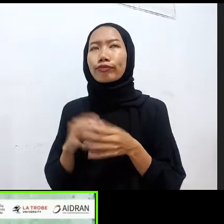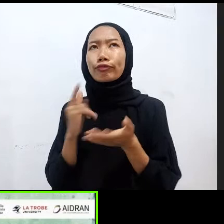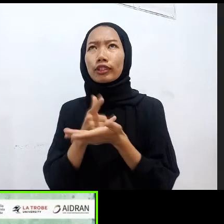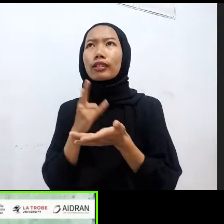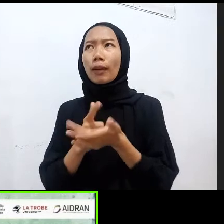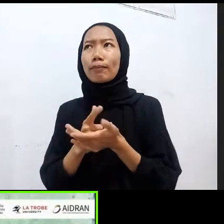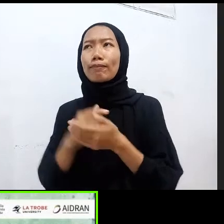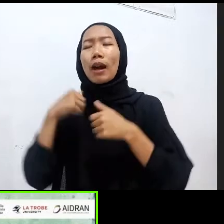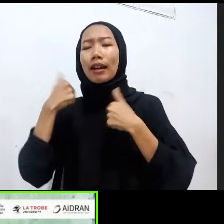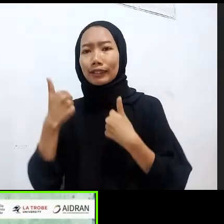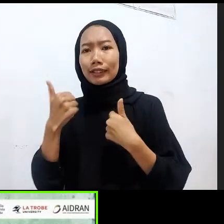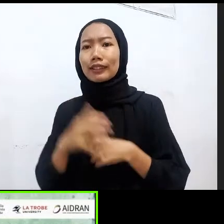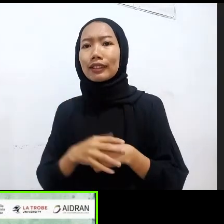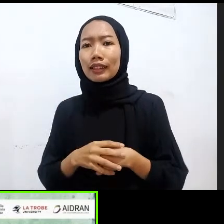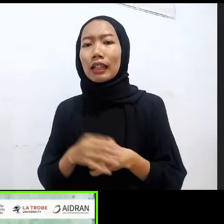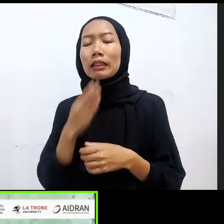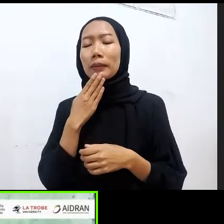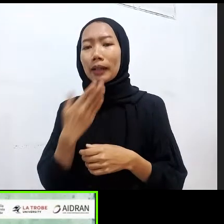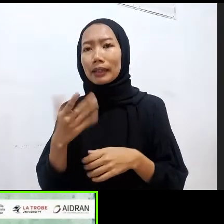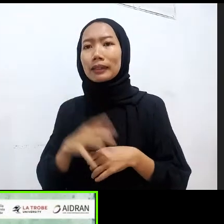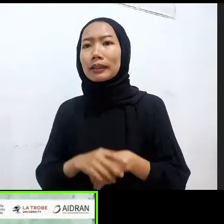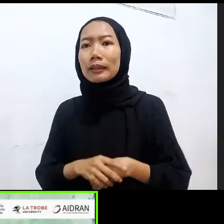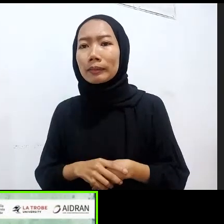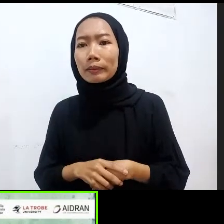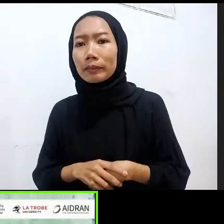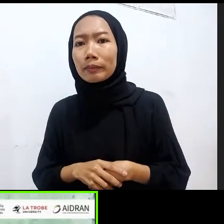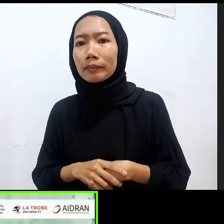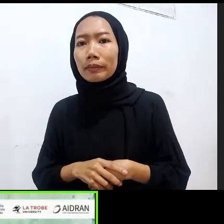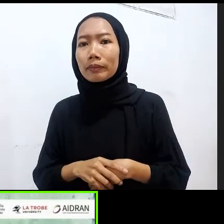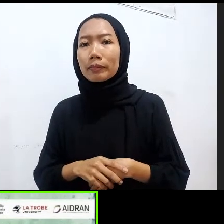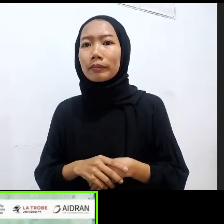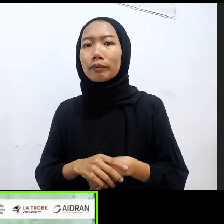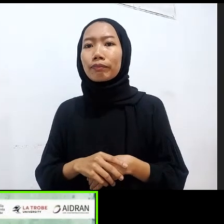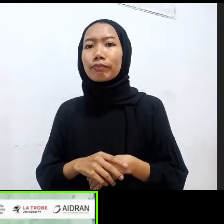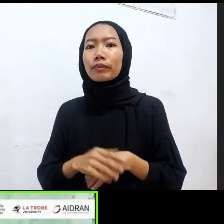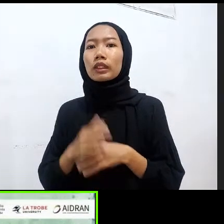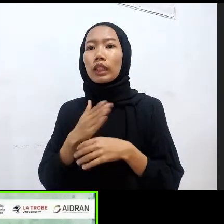And yeah, I think I and other people with disability in Indonesia